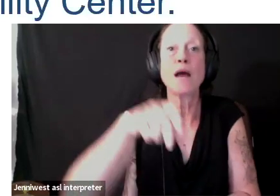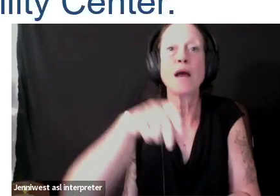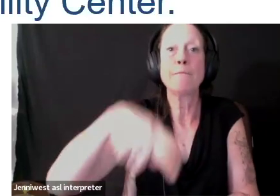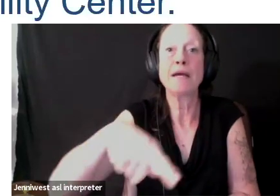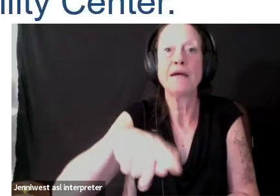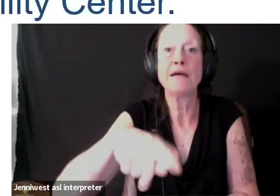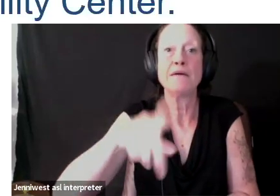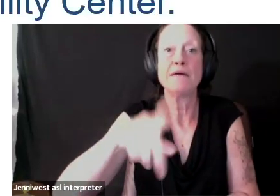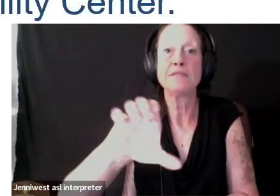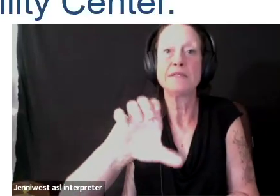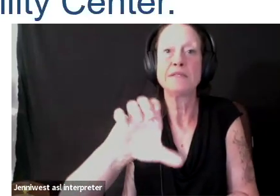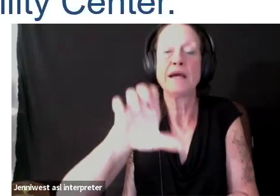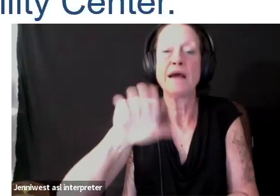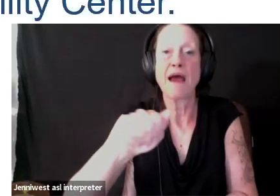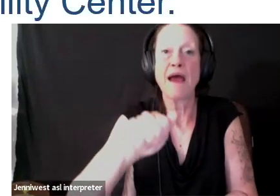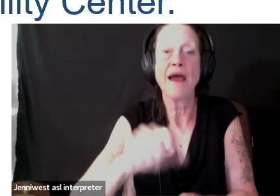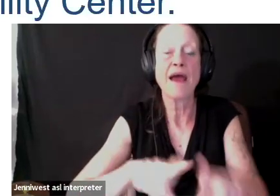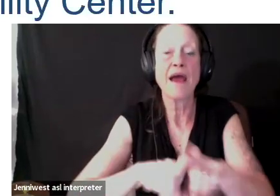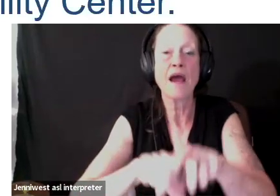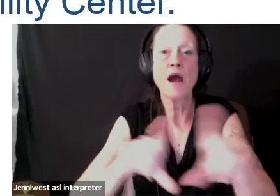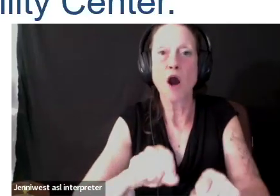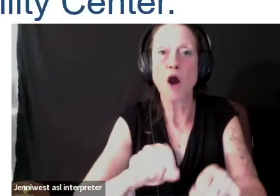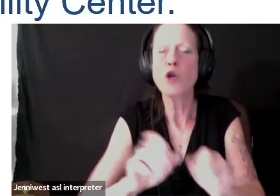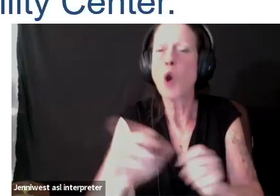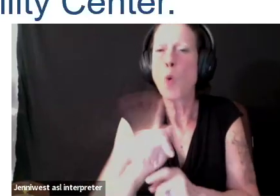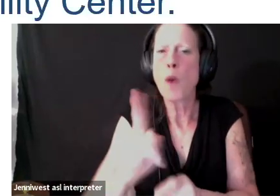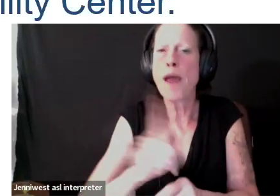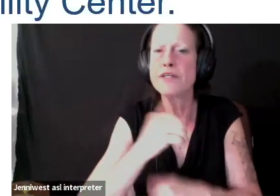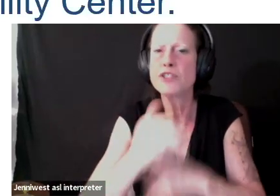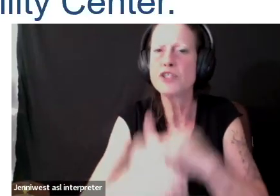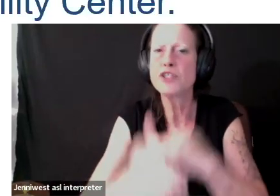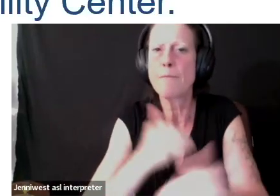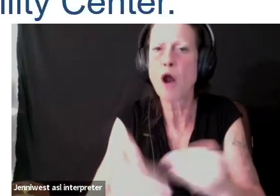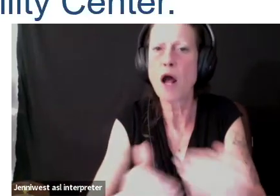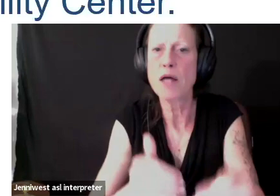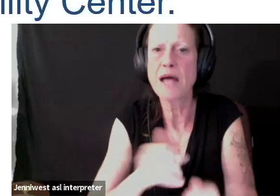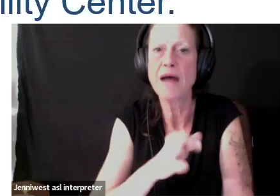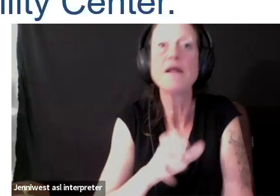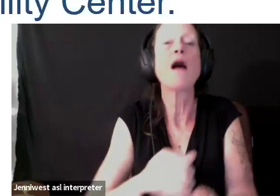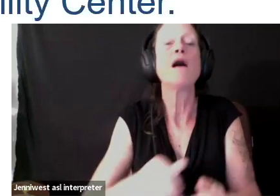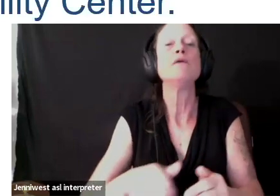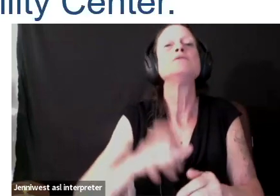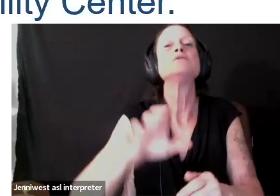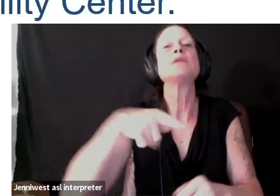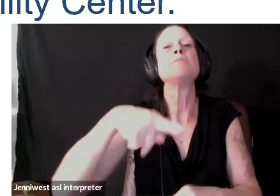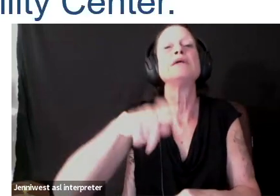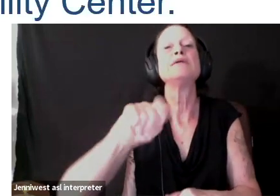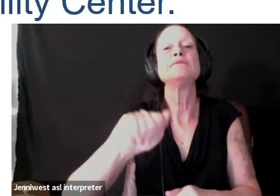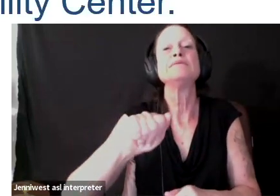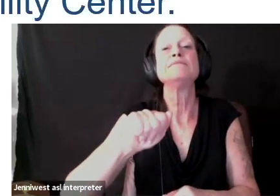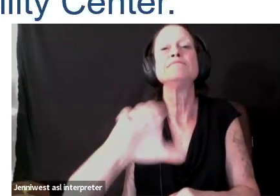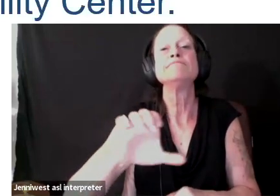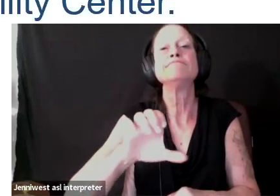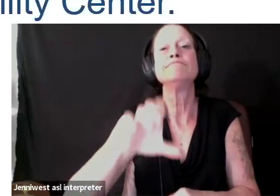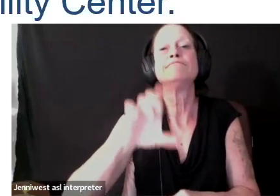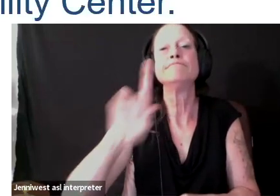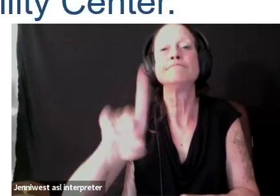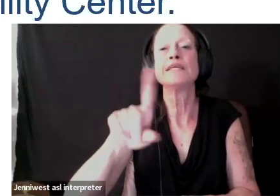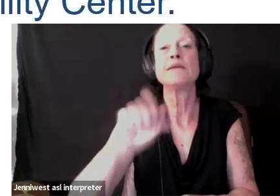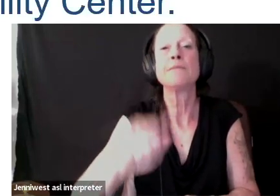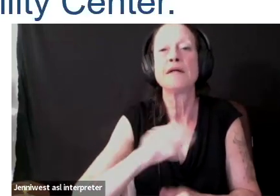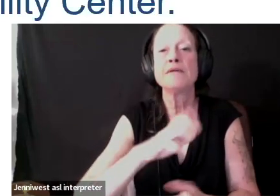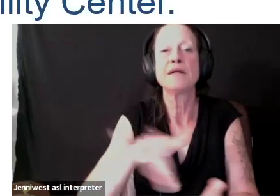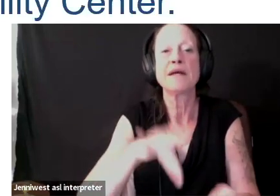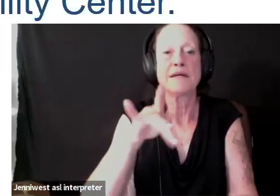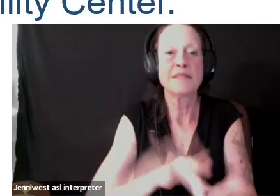PCA cards with this program. If the doctor signs the application, if you just give a Medicare card or the